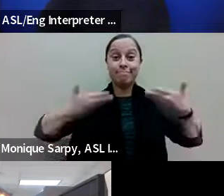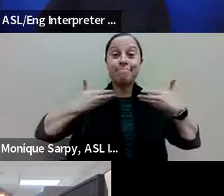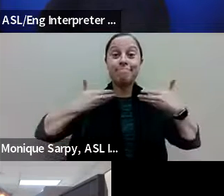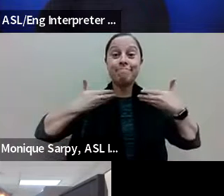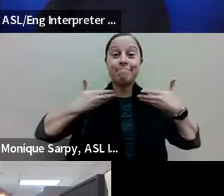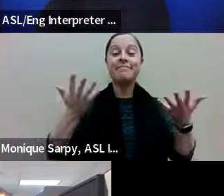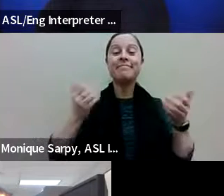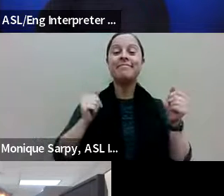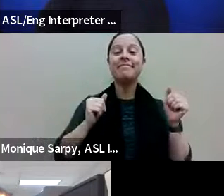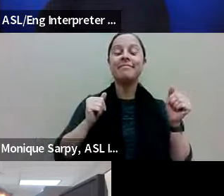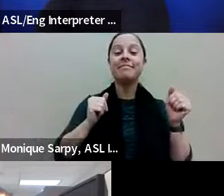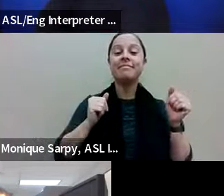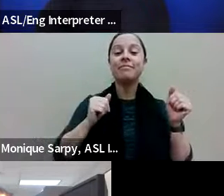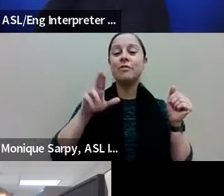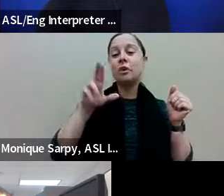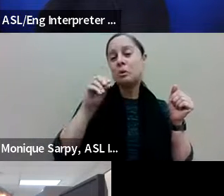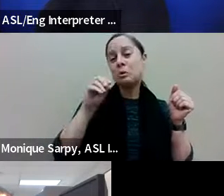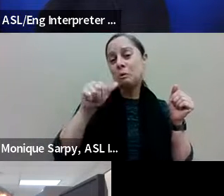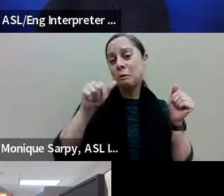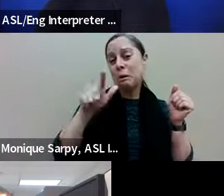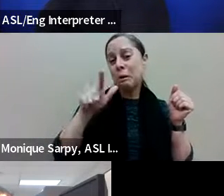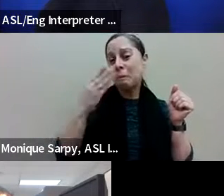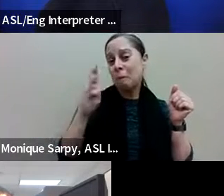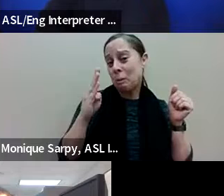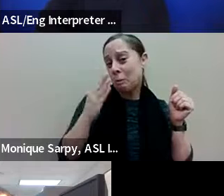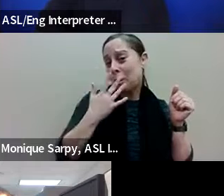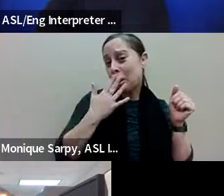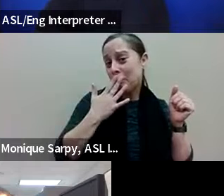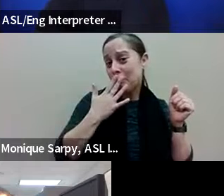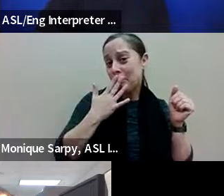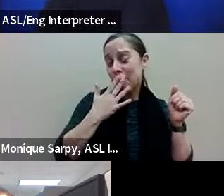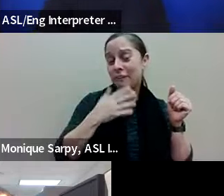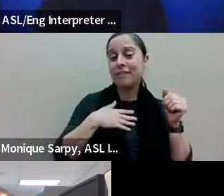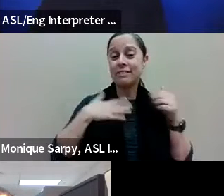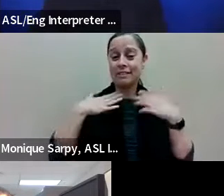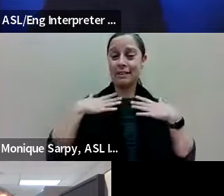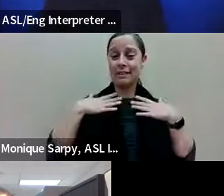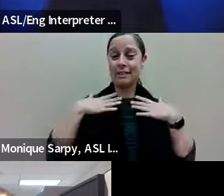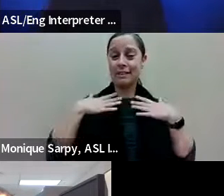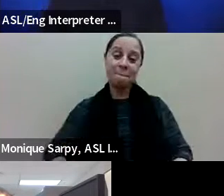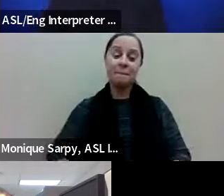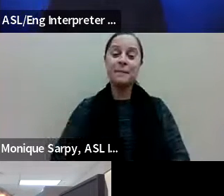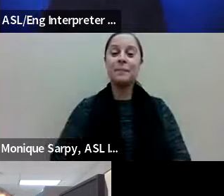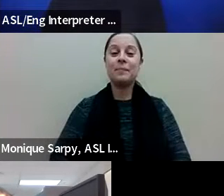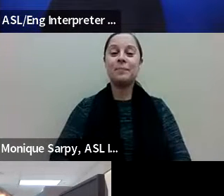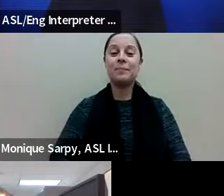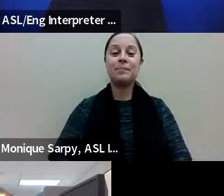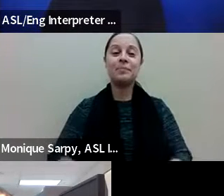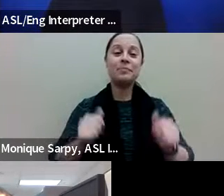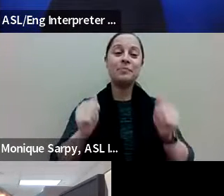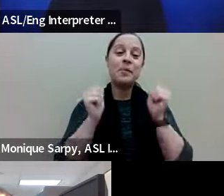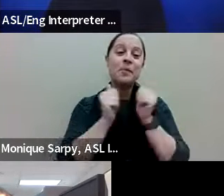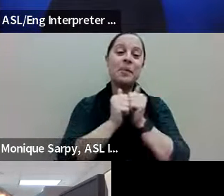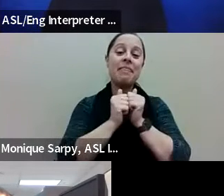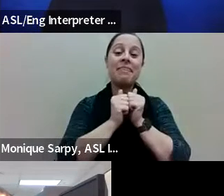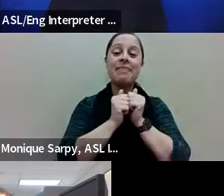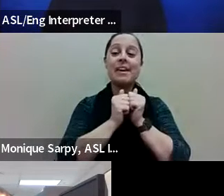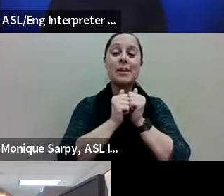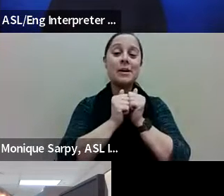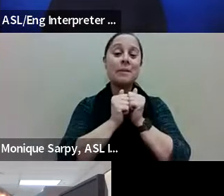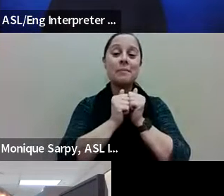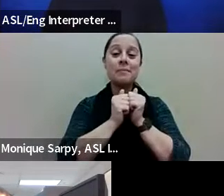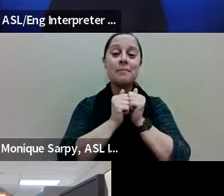I guess you could say a royal blue color top with a